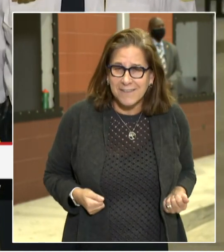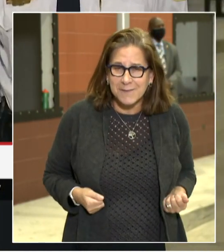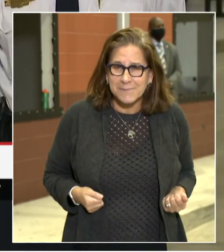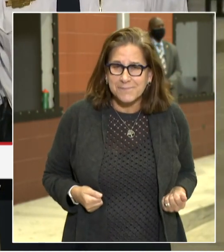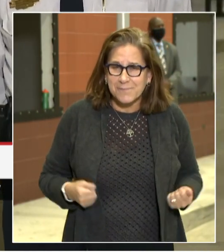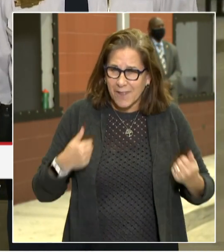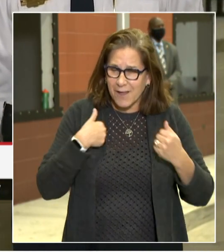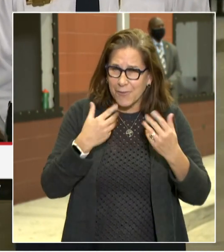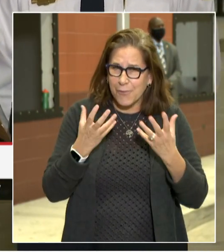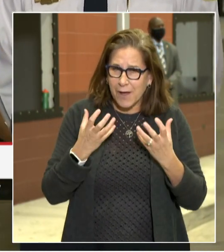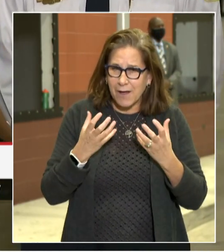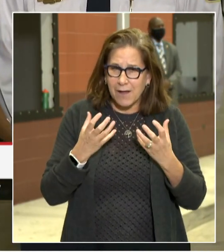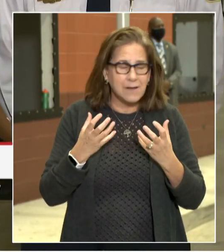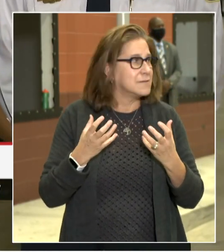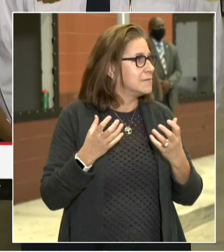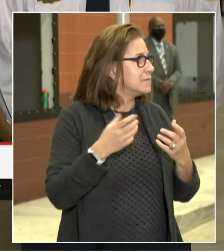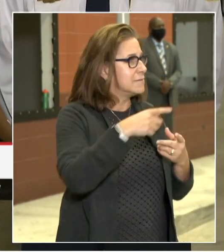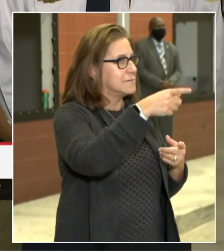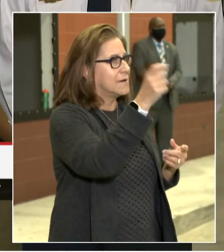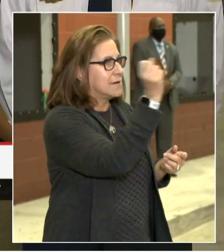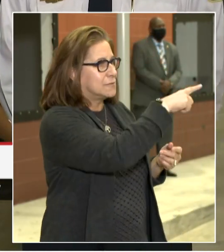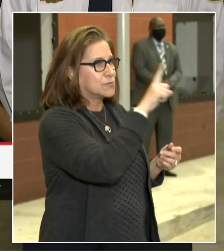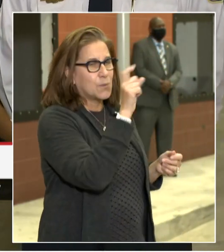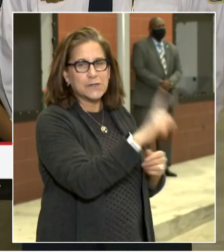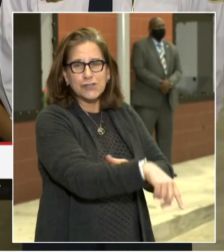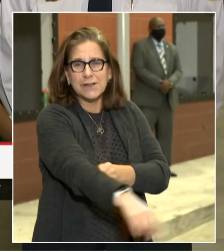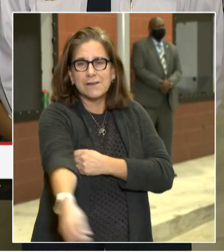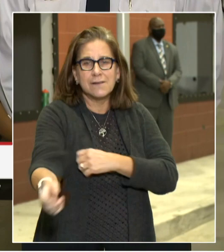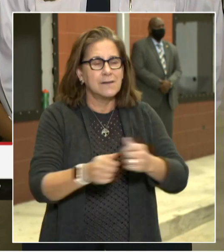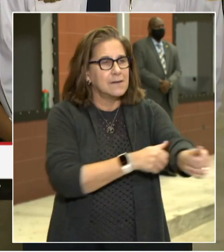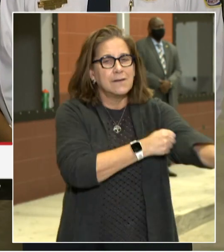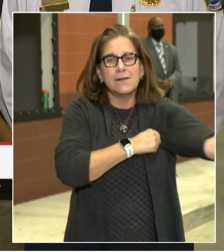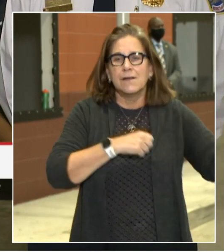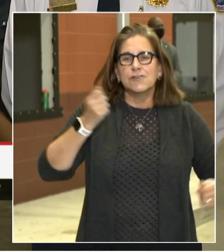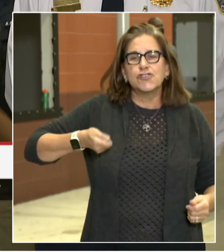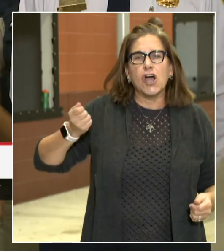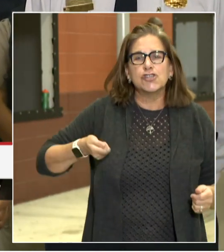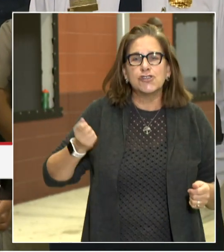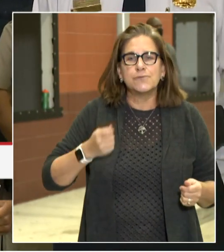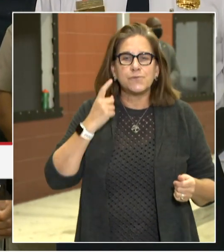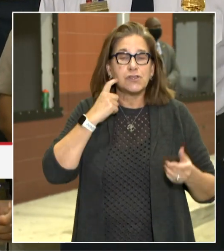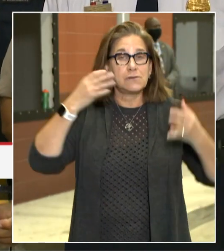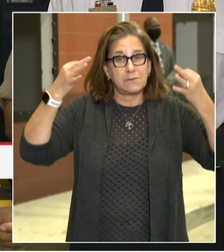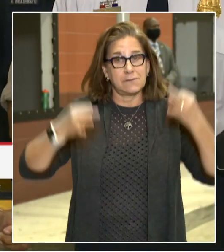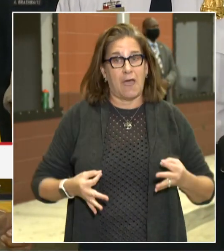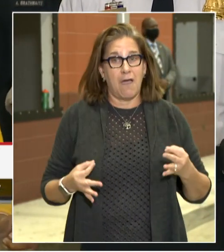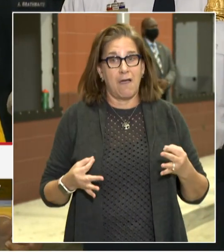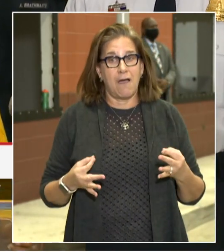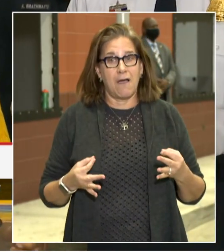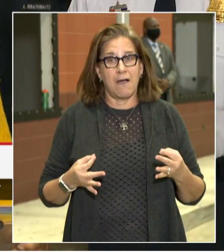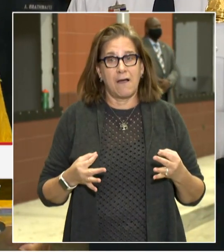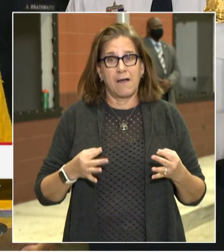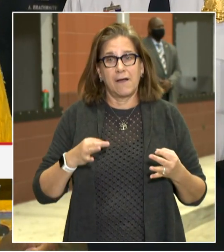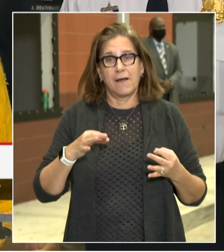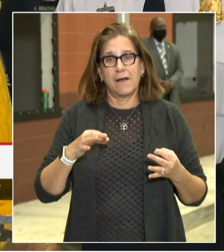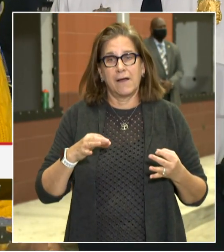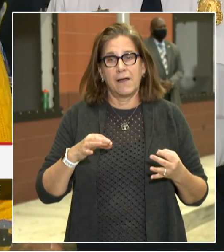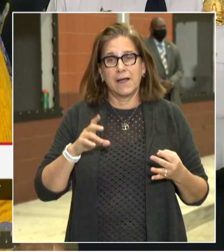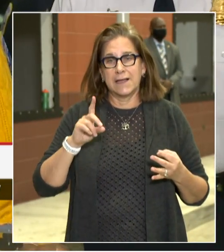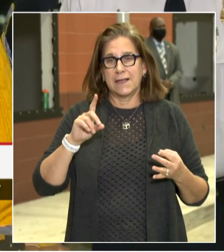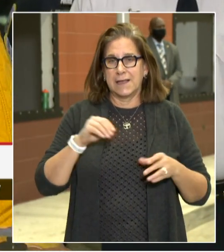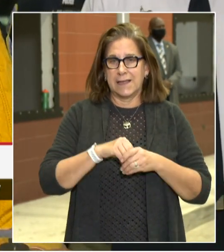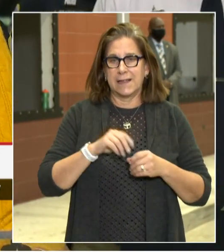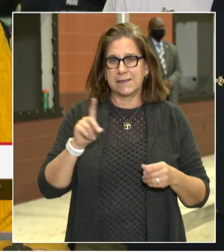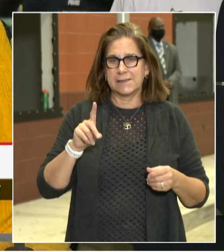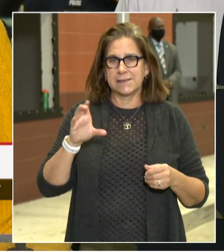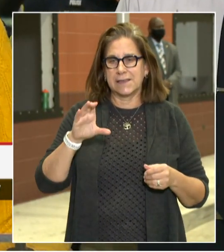Sure. About a D.C. judge recently found the D.C. jail's warden and director in contempt